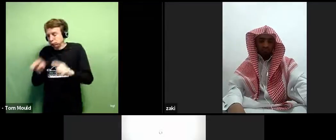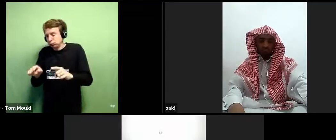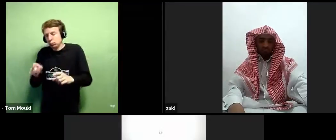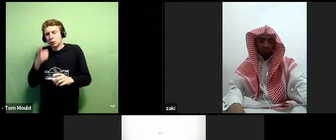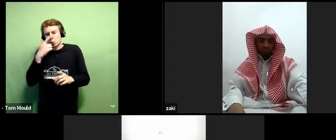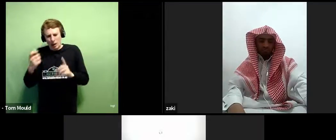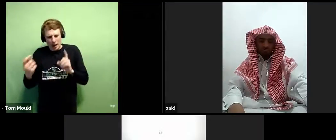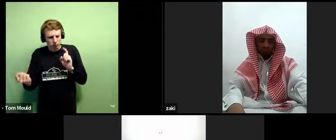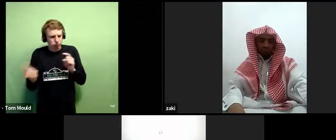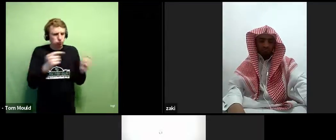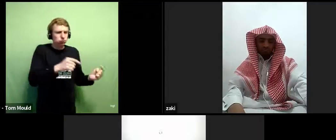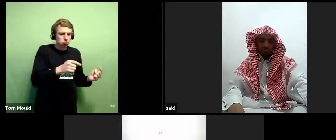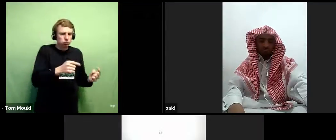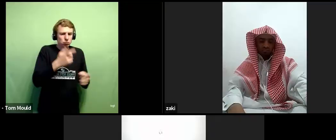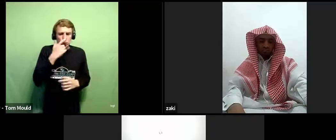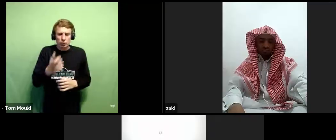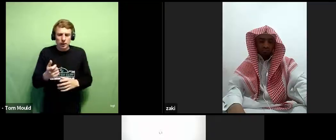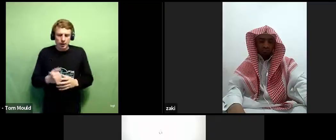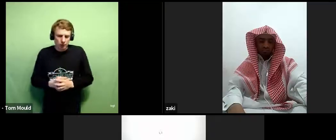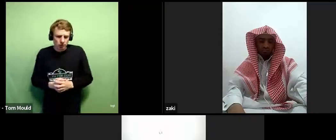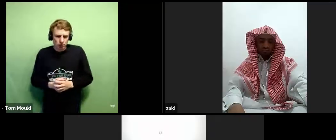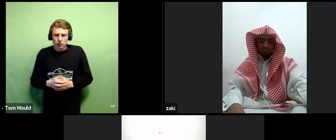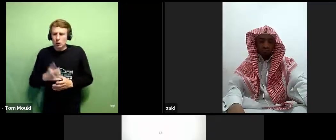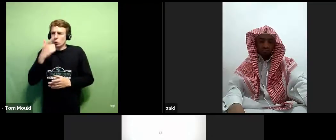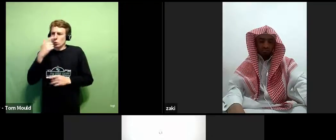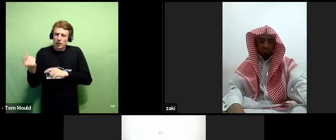is the recompense of the disbelievers.